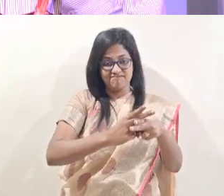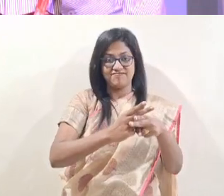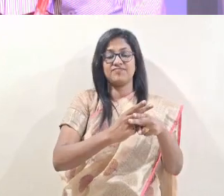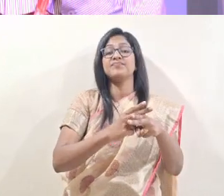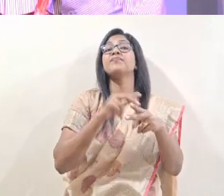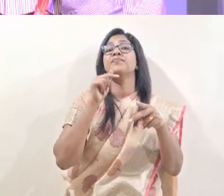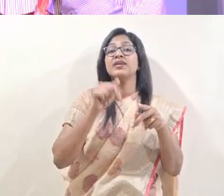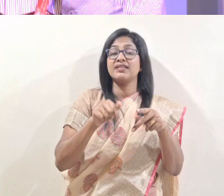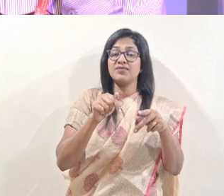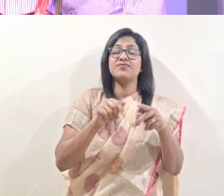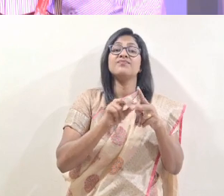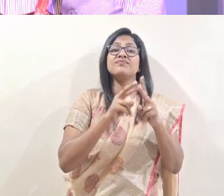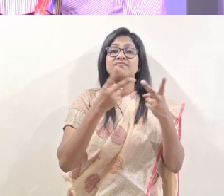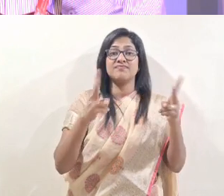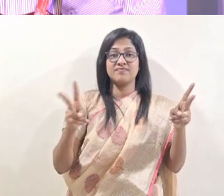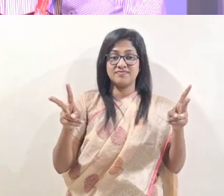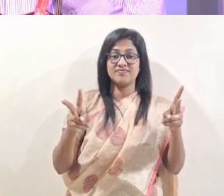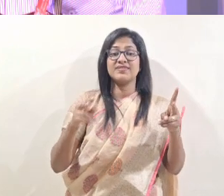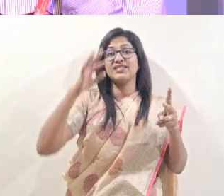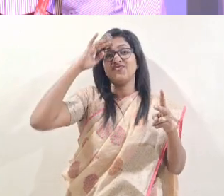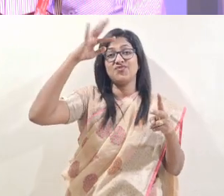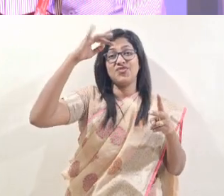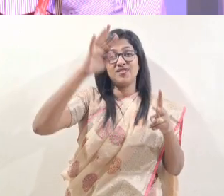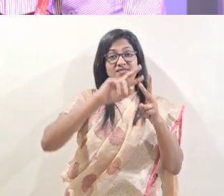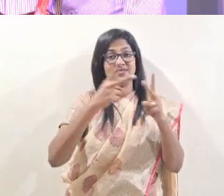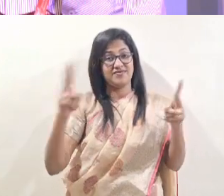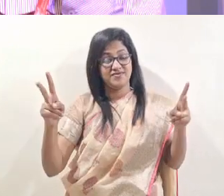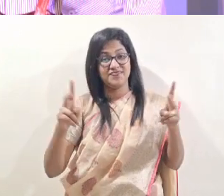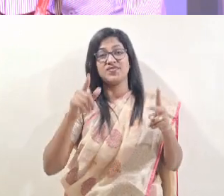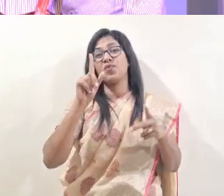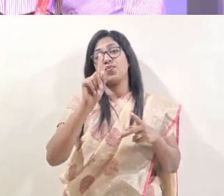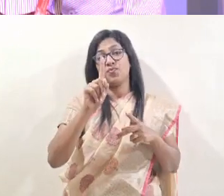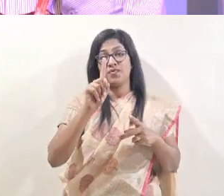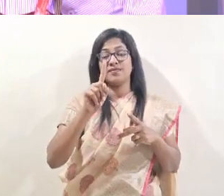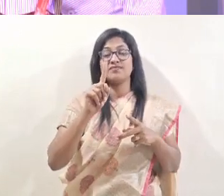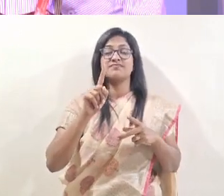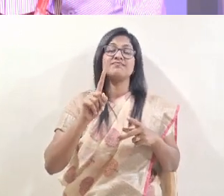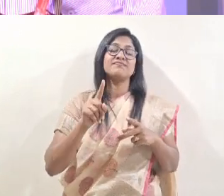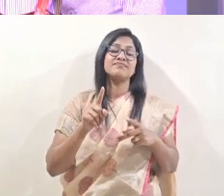various theories about it. One is like, you